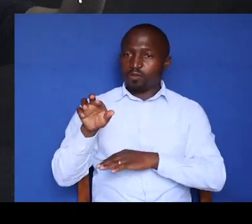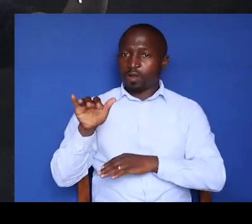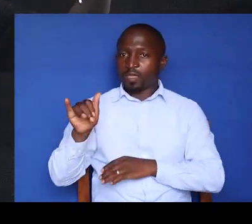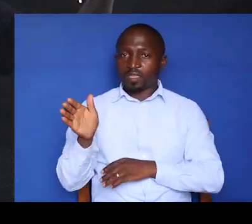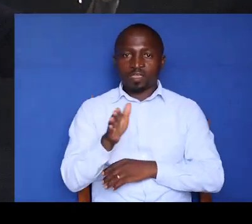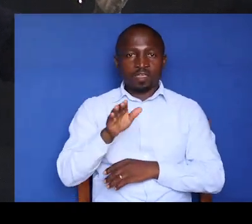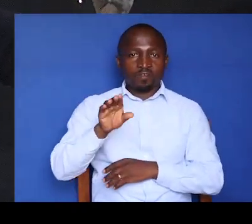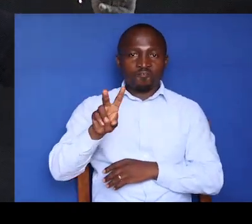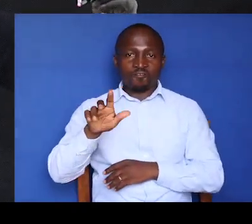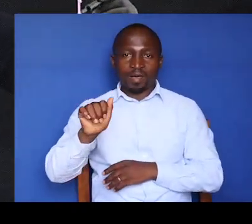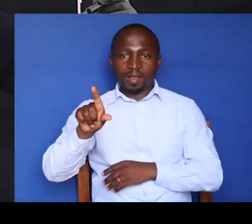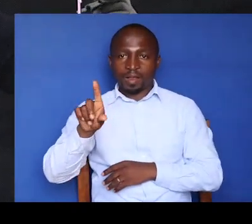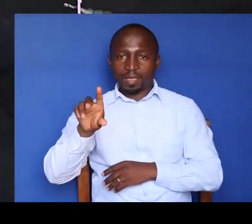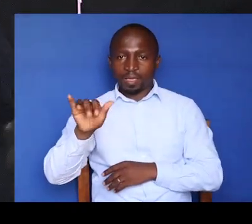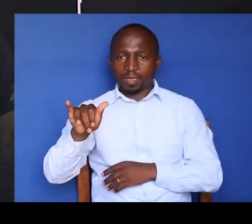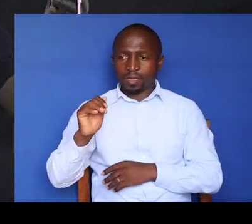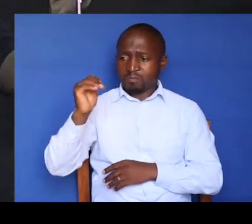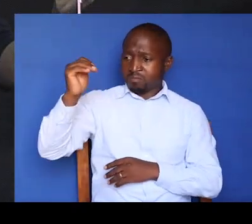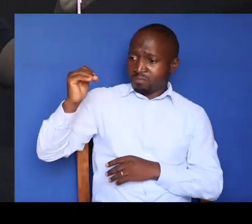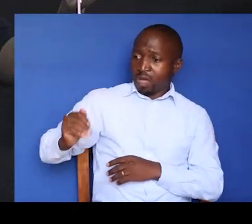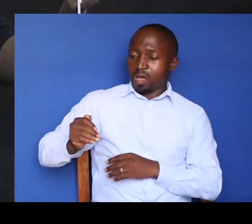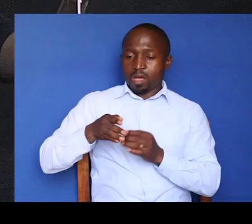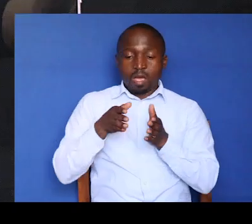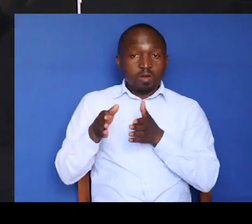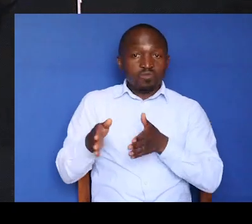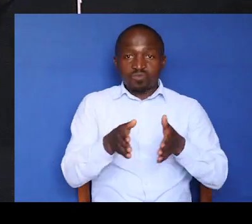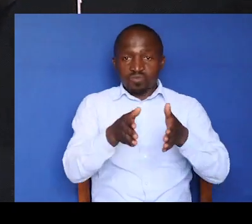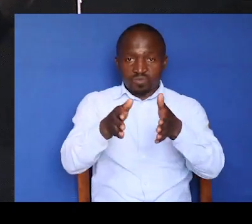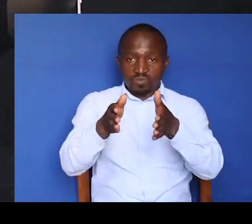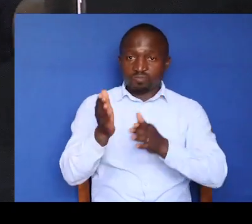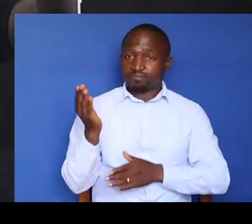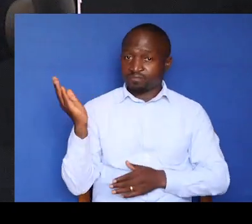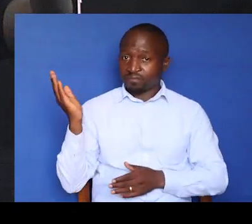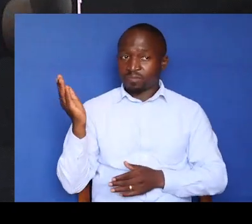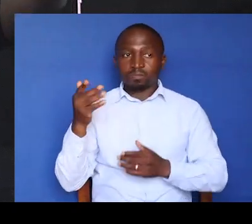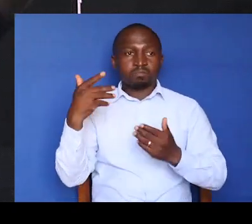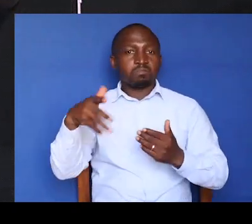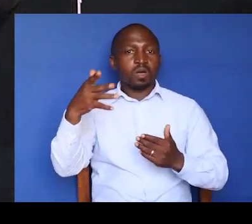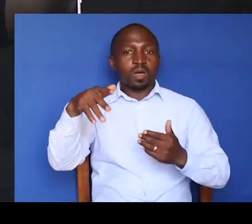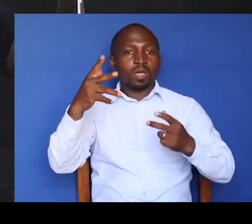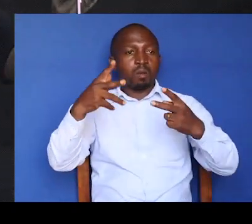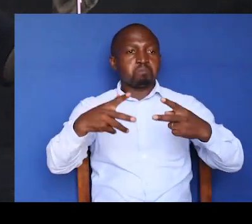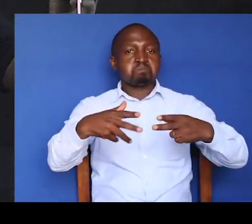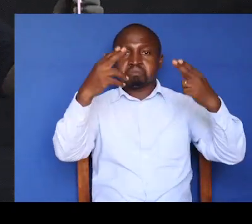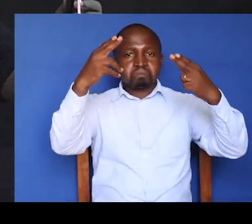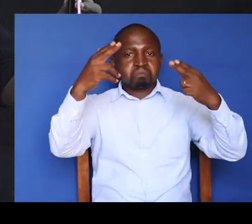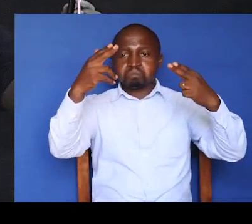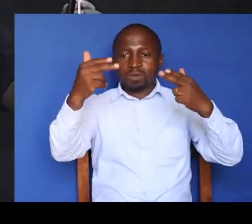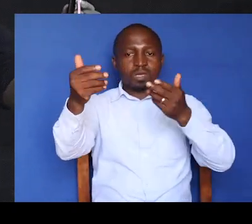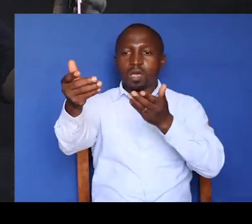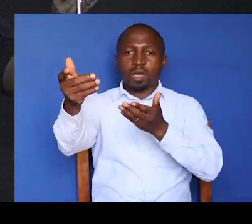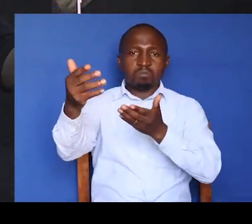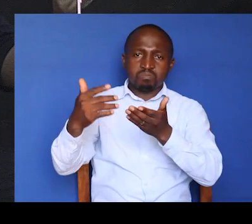Here we have a river, but the river now does not receive headwater. As the headwater not